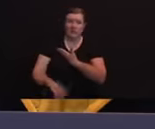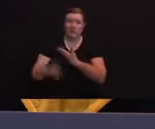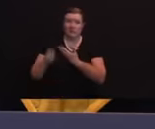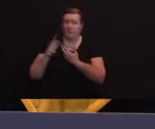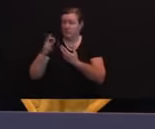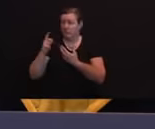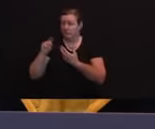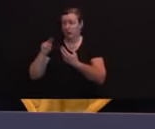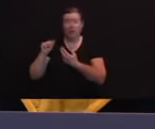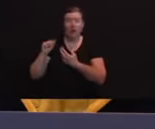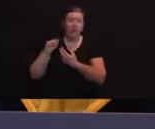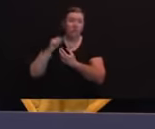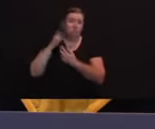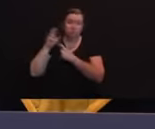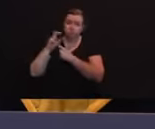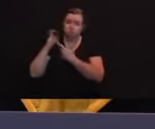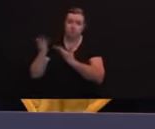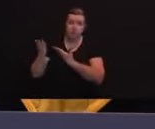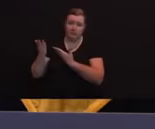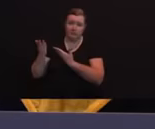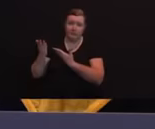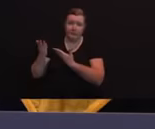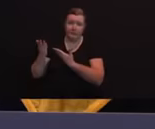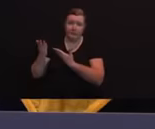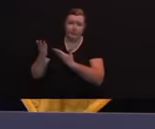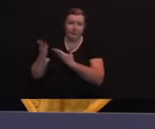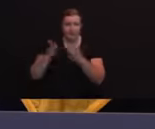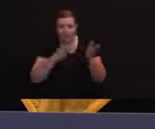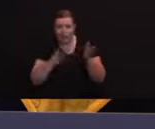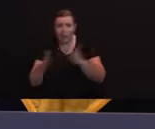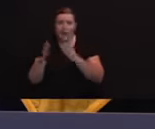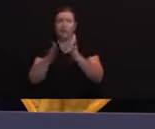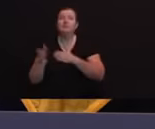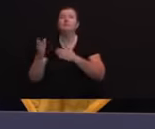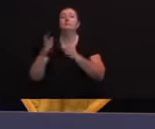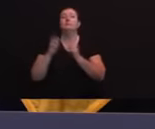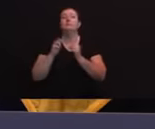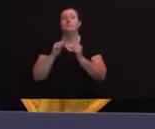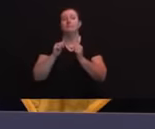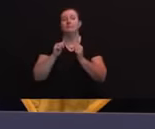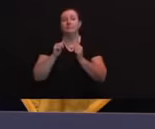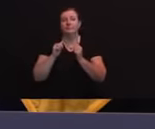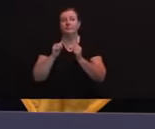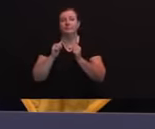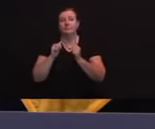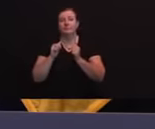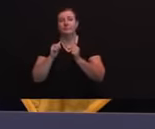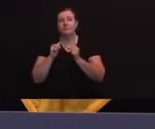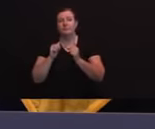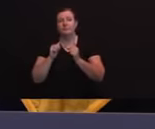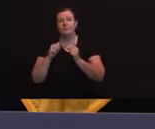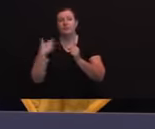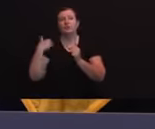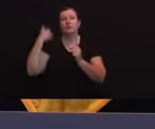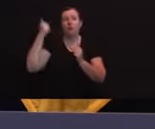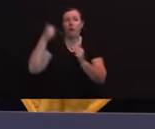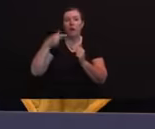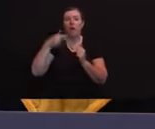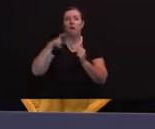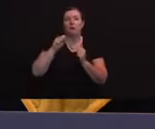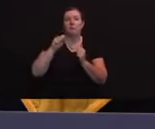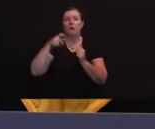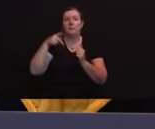business, as good as the plan may be with your friend General Gus Perna, New Jersey's own, as good